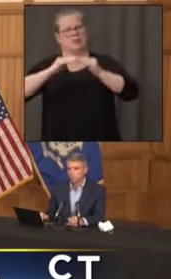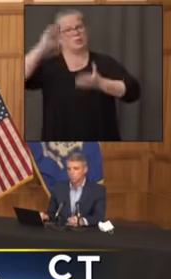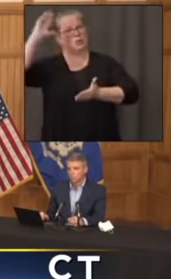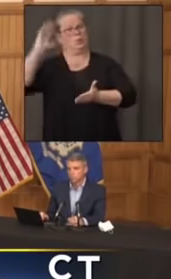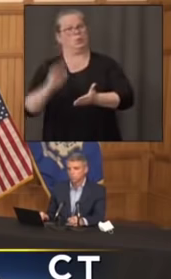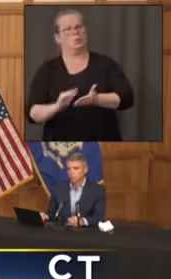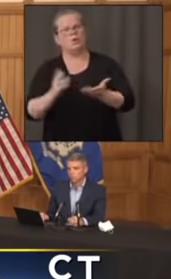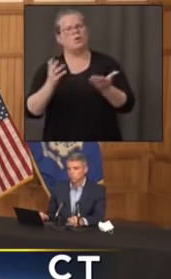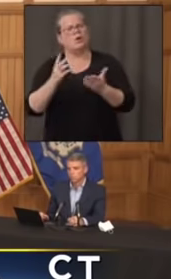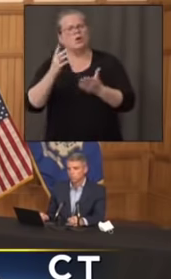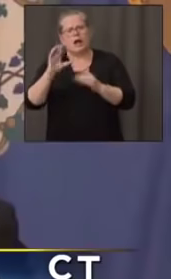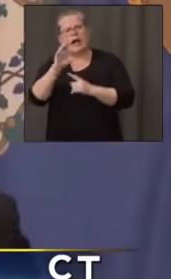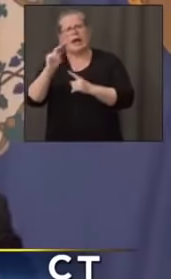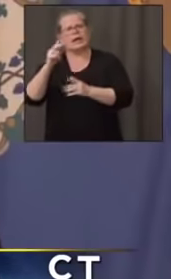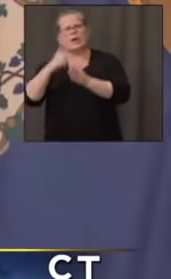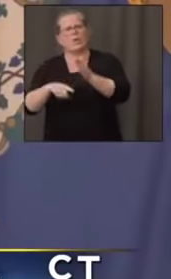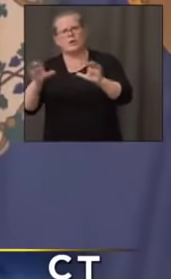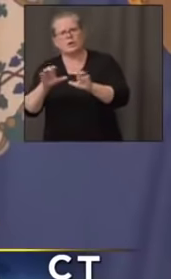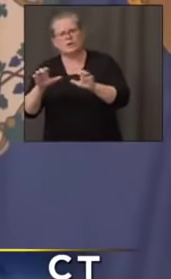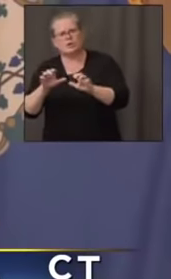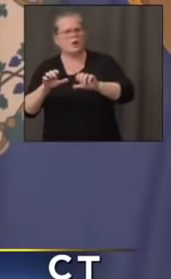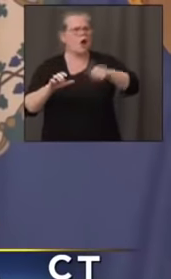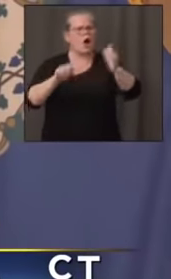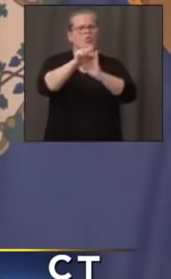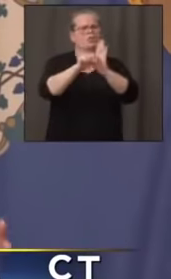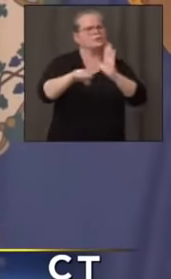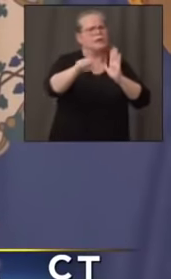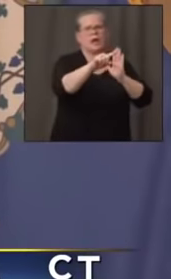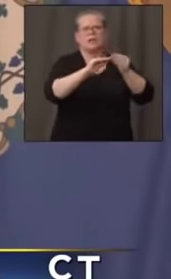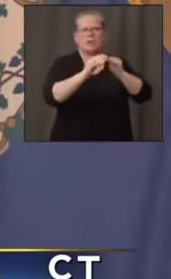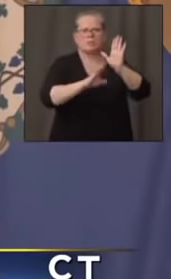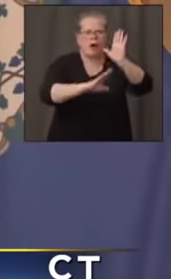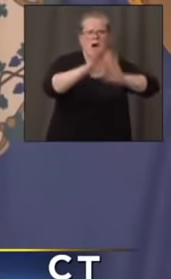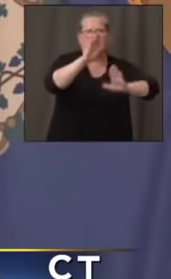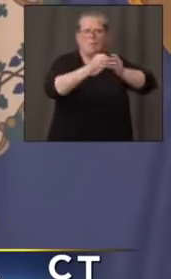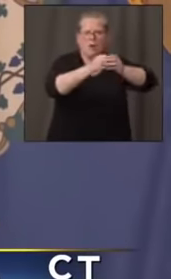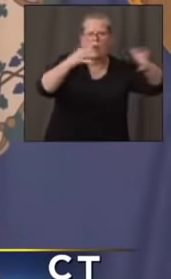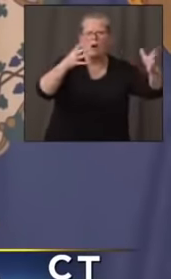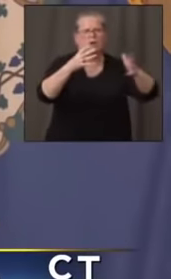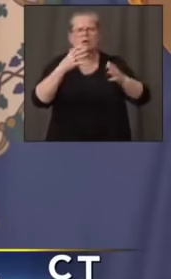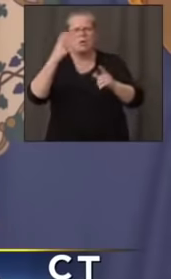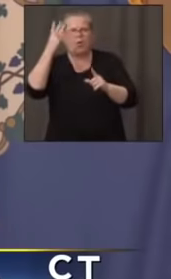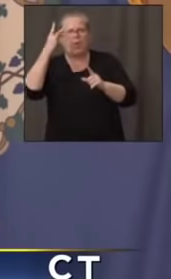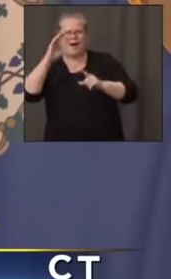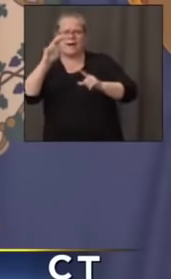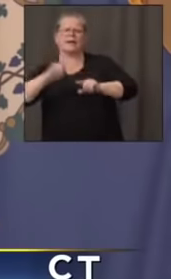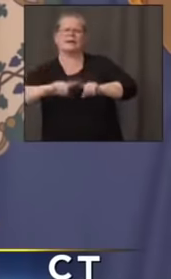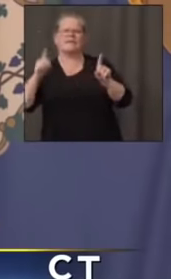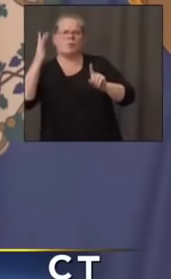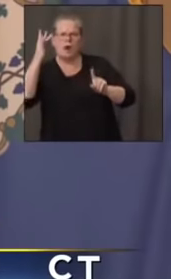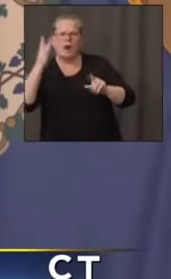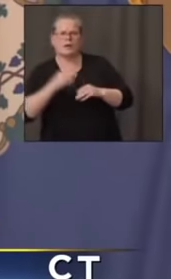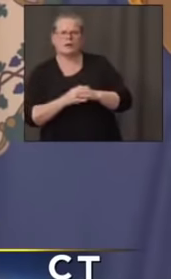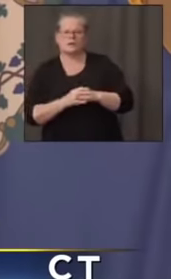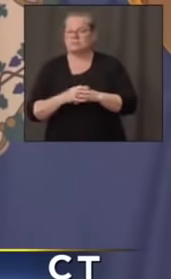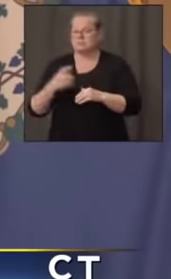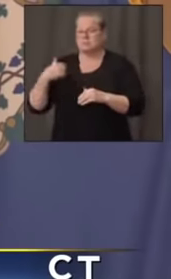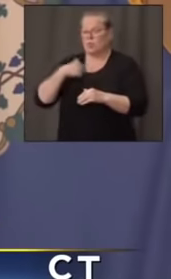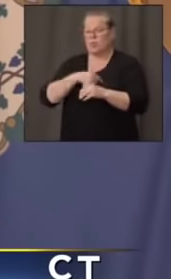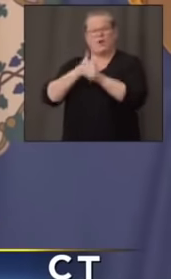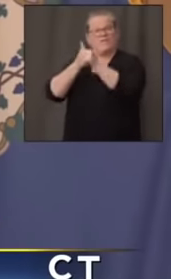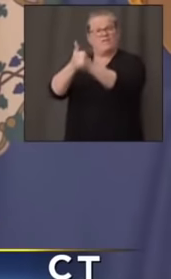skyrocketing? Yeah, following the metrics. Everybody has said don't open until you see 2-week,